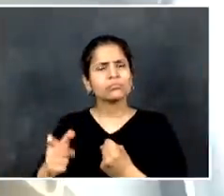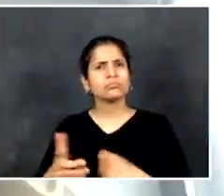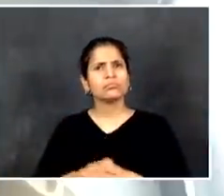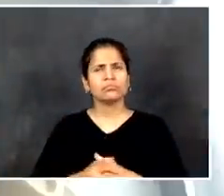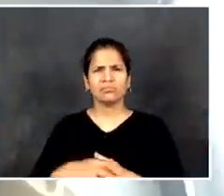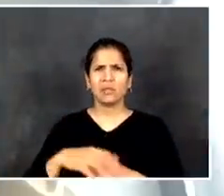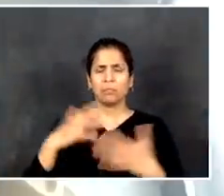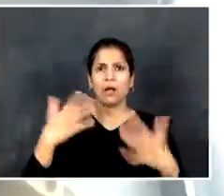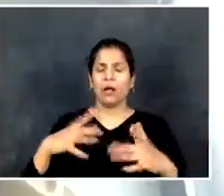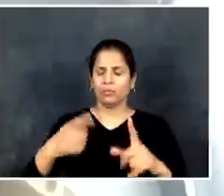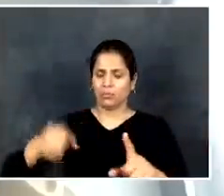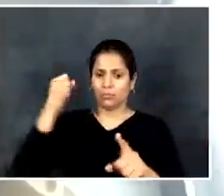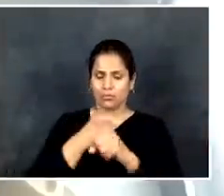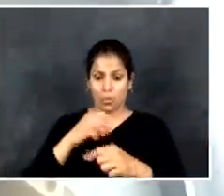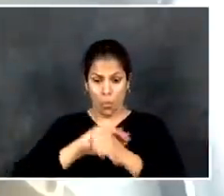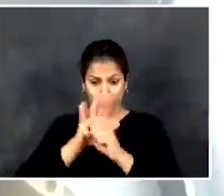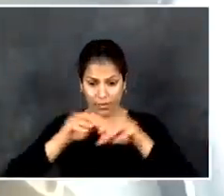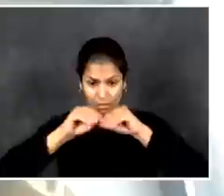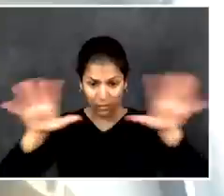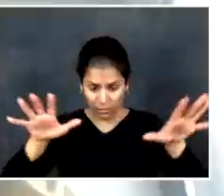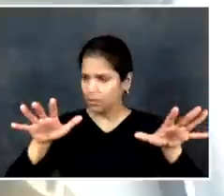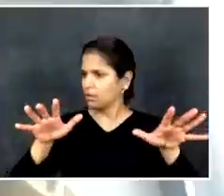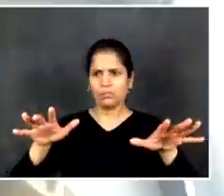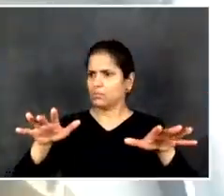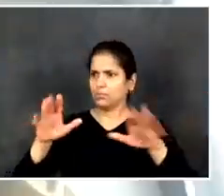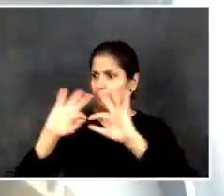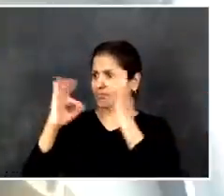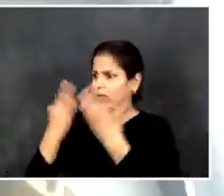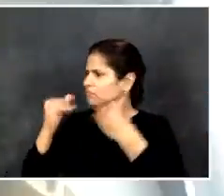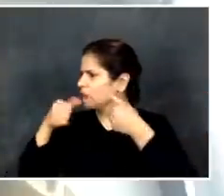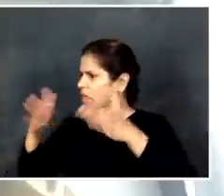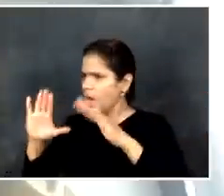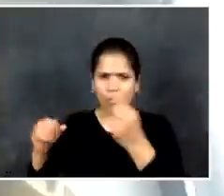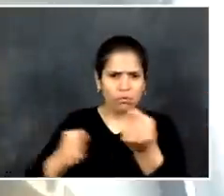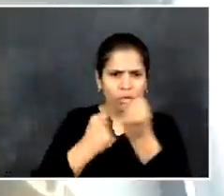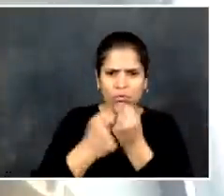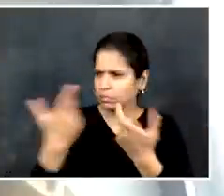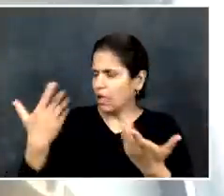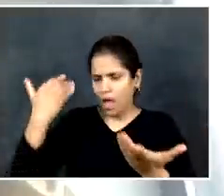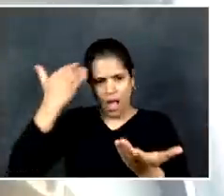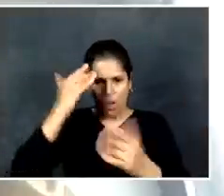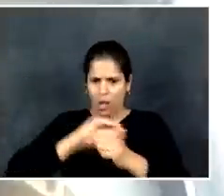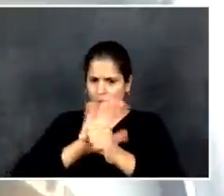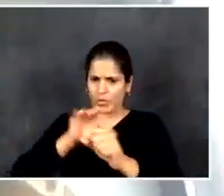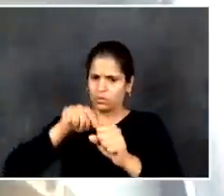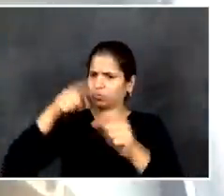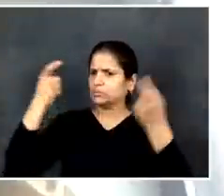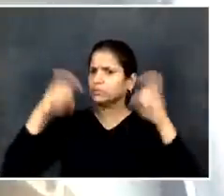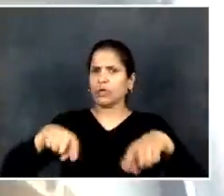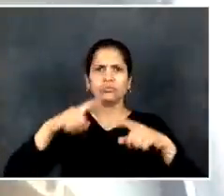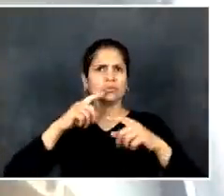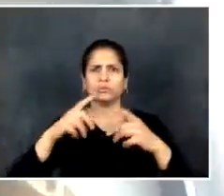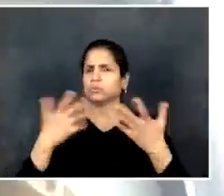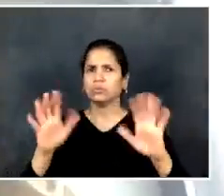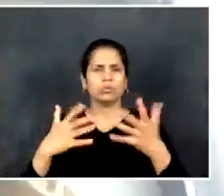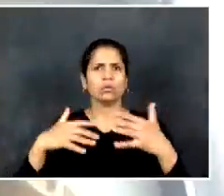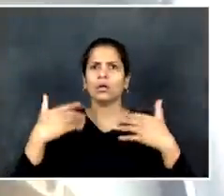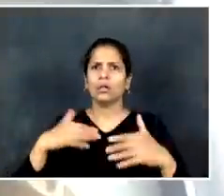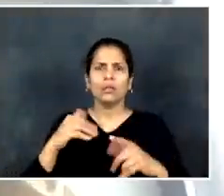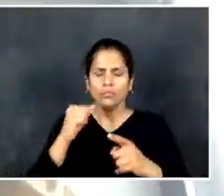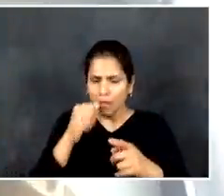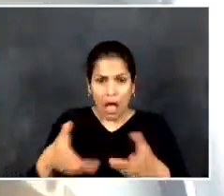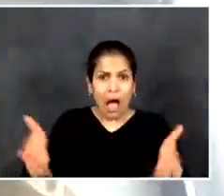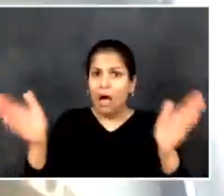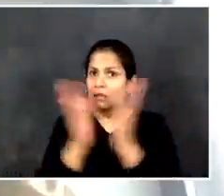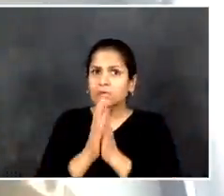that we haven't been allowing visitors, and it's not just us, it's all of the hospitals, isn't crowds. It's that we're trying to